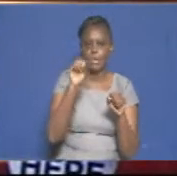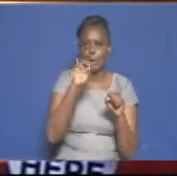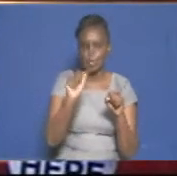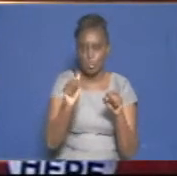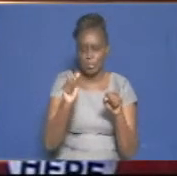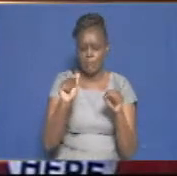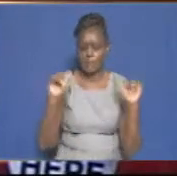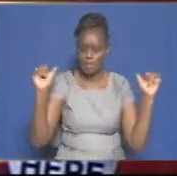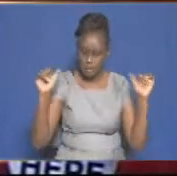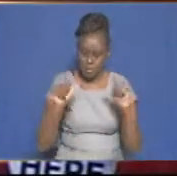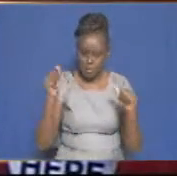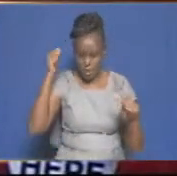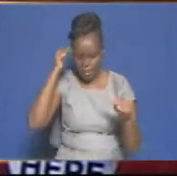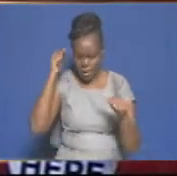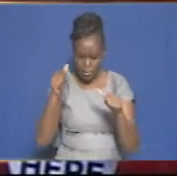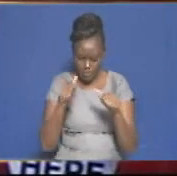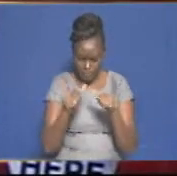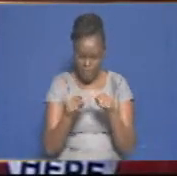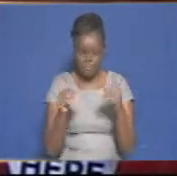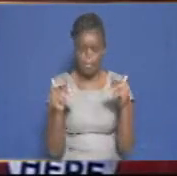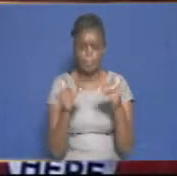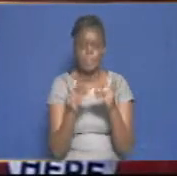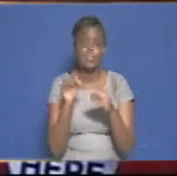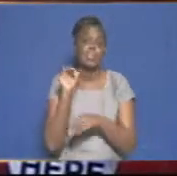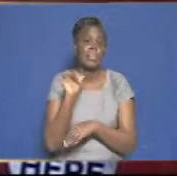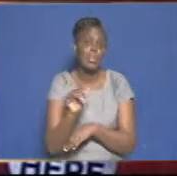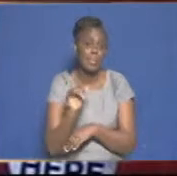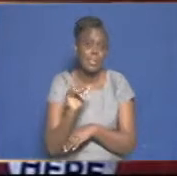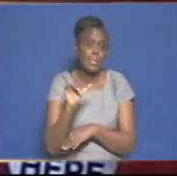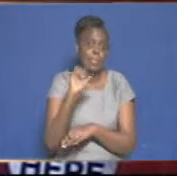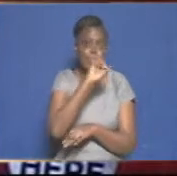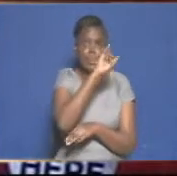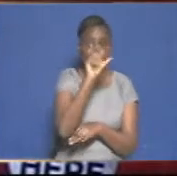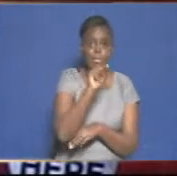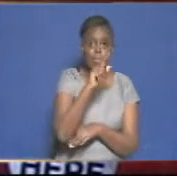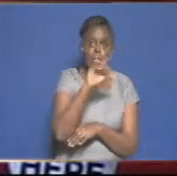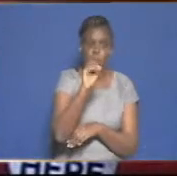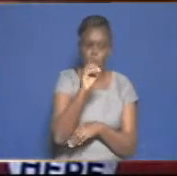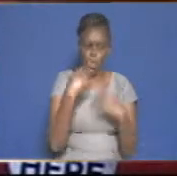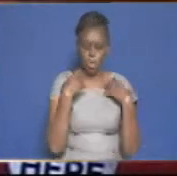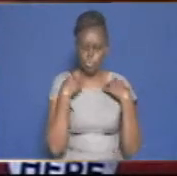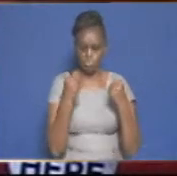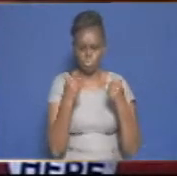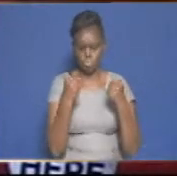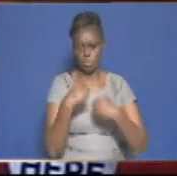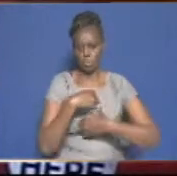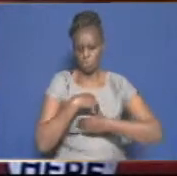remember that particular event. Jokoyo was fearless and he was